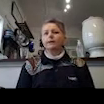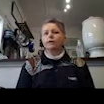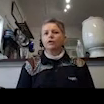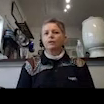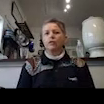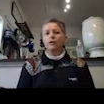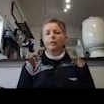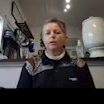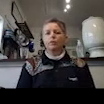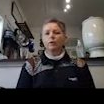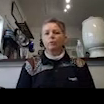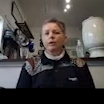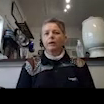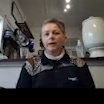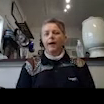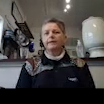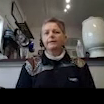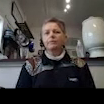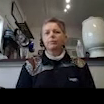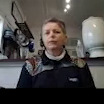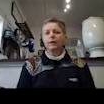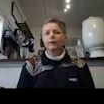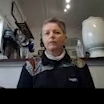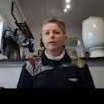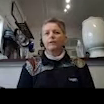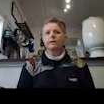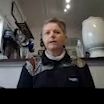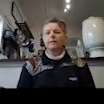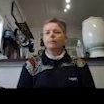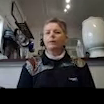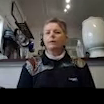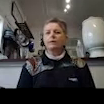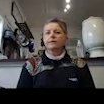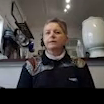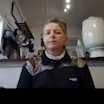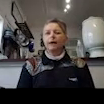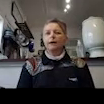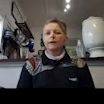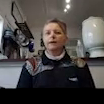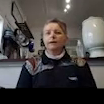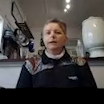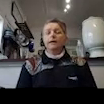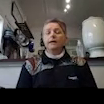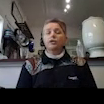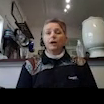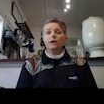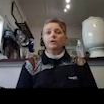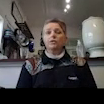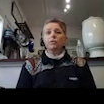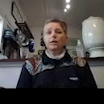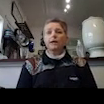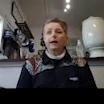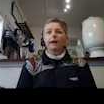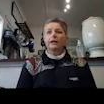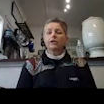and you tell them that you want to bring a case with their advice, then the solicitor may instruct